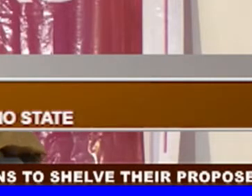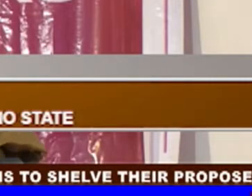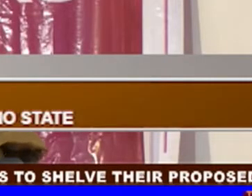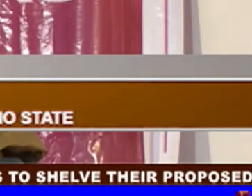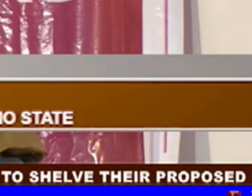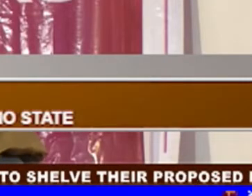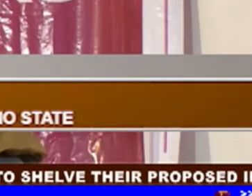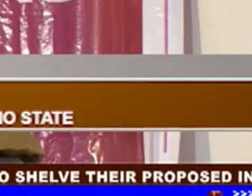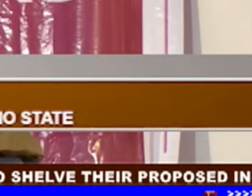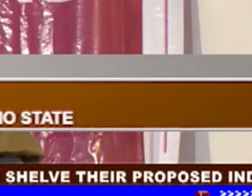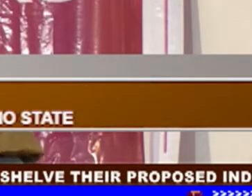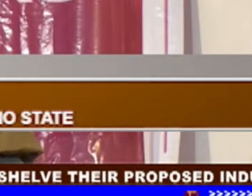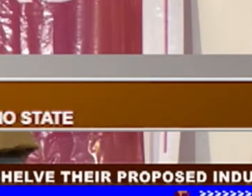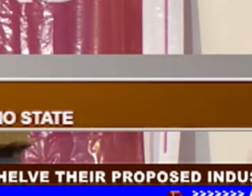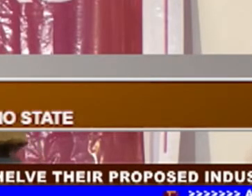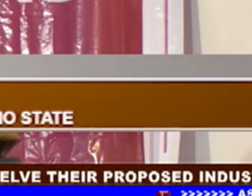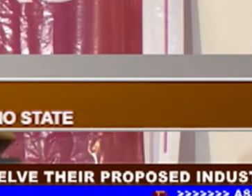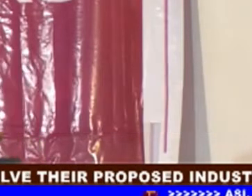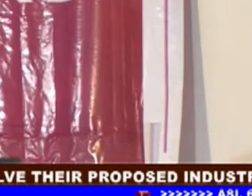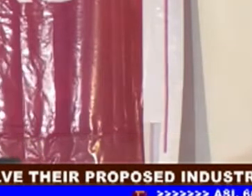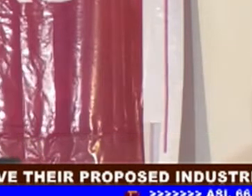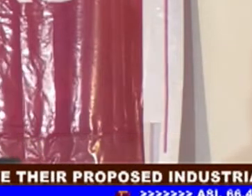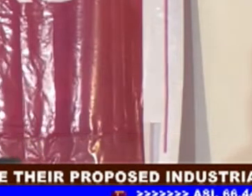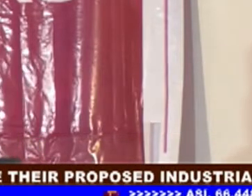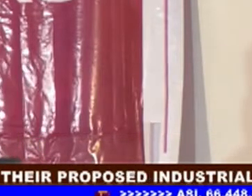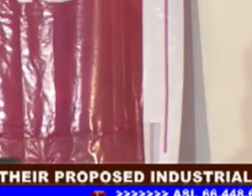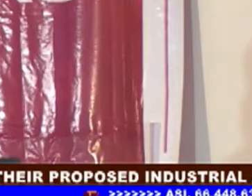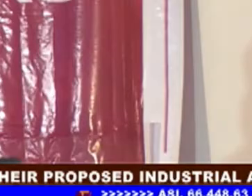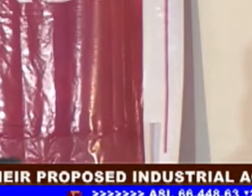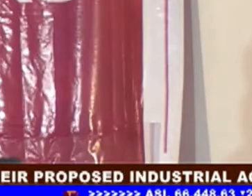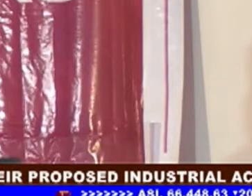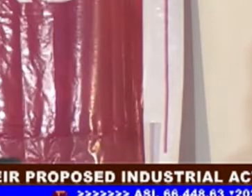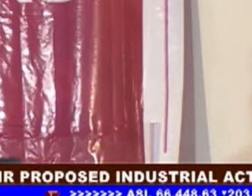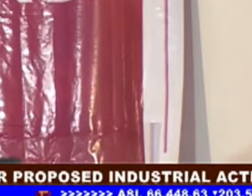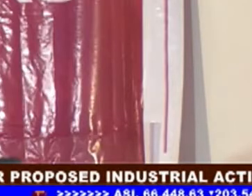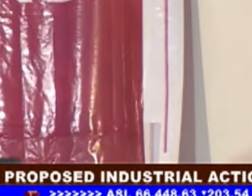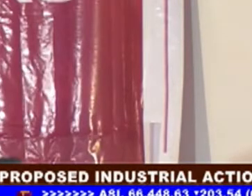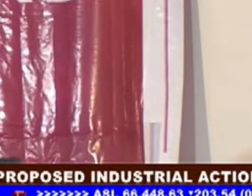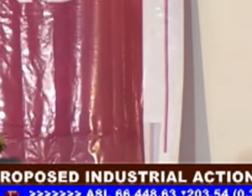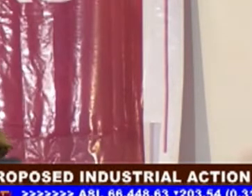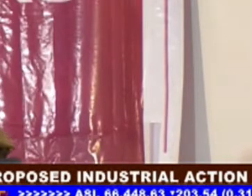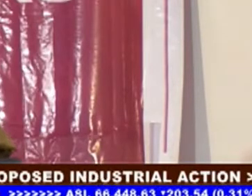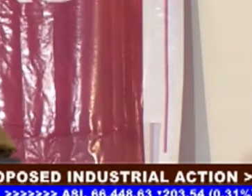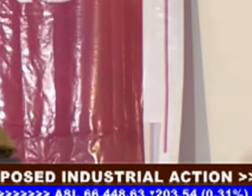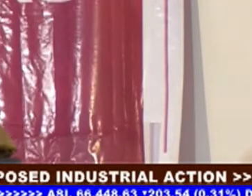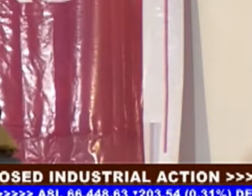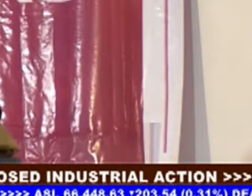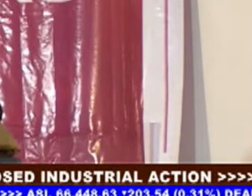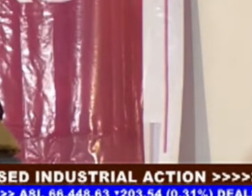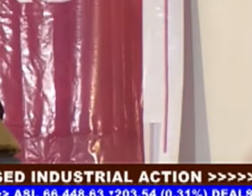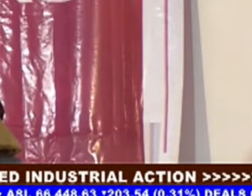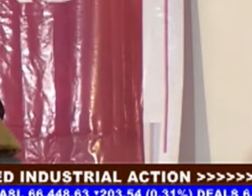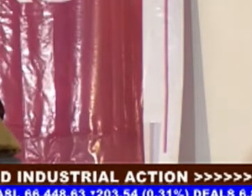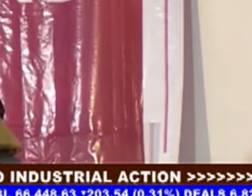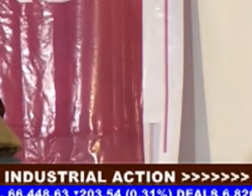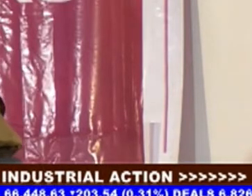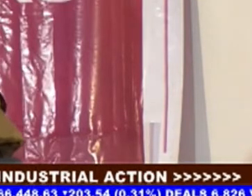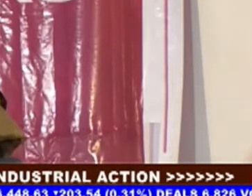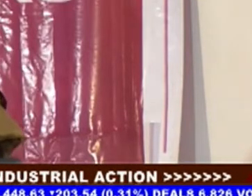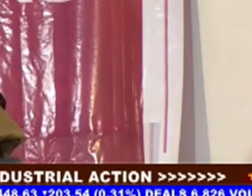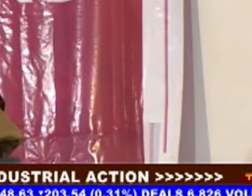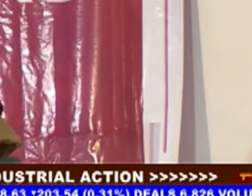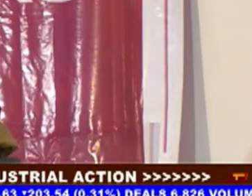to be one and to be united, to be peaceful, we have to do something on the